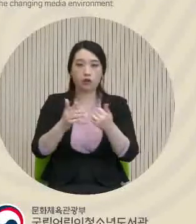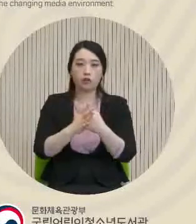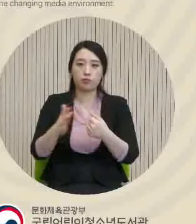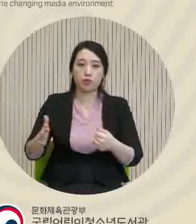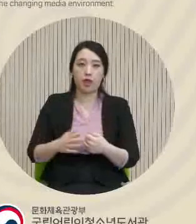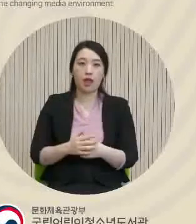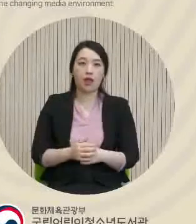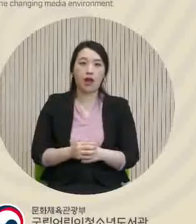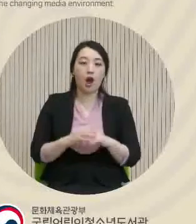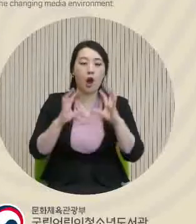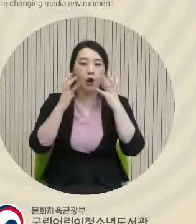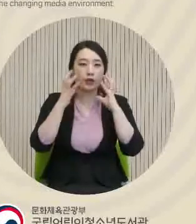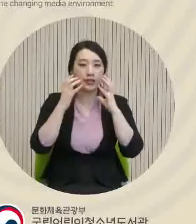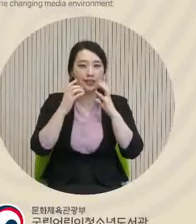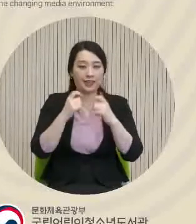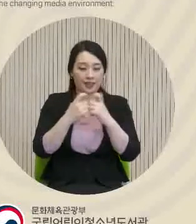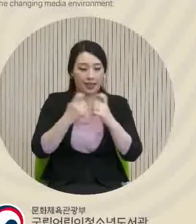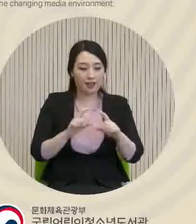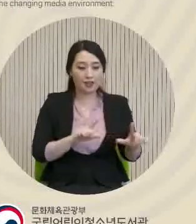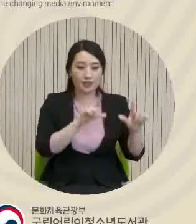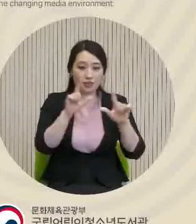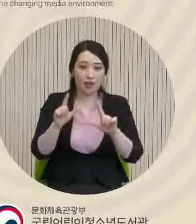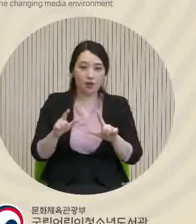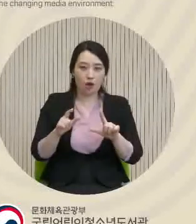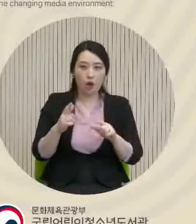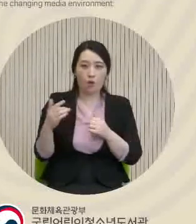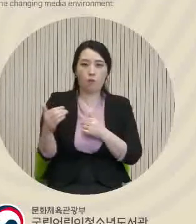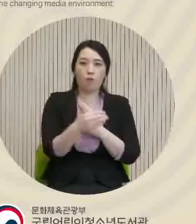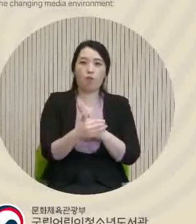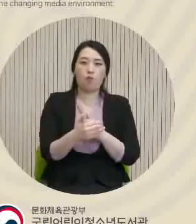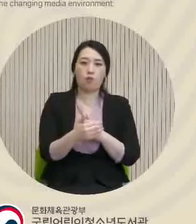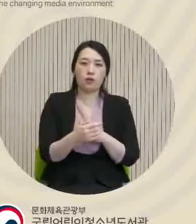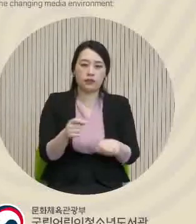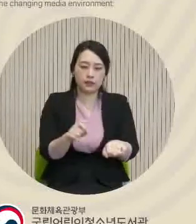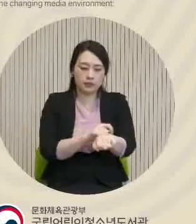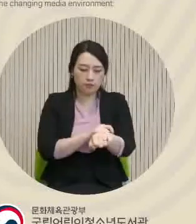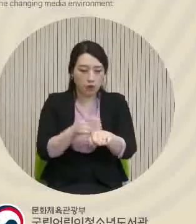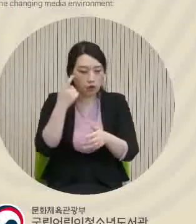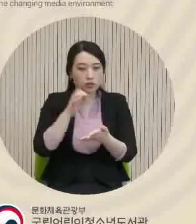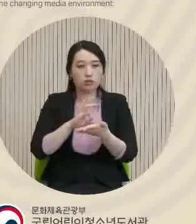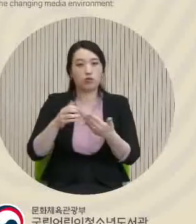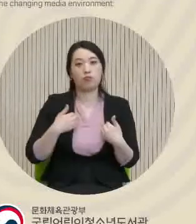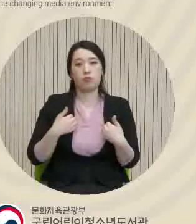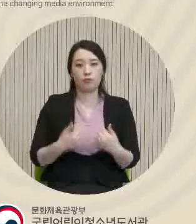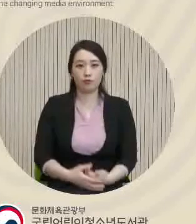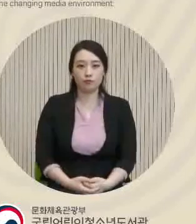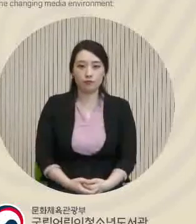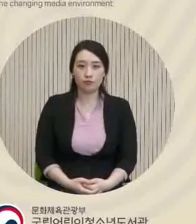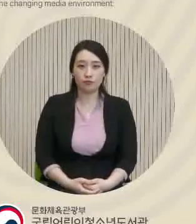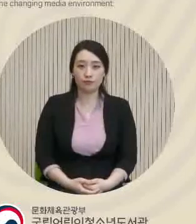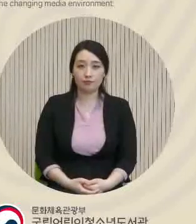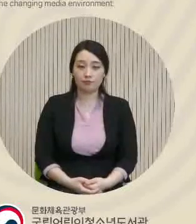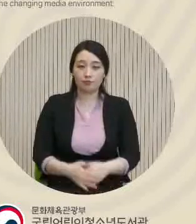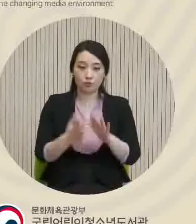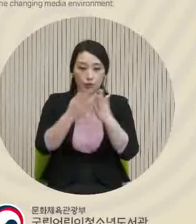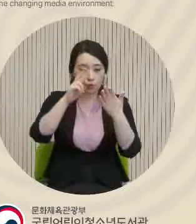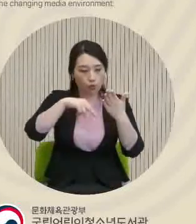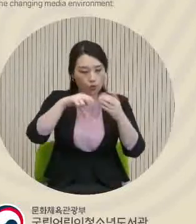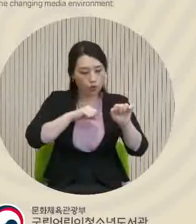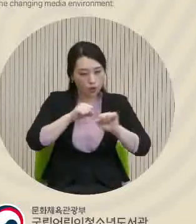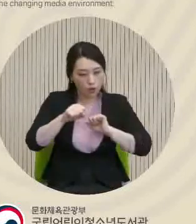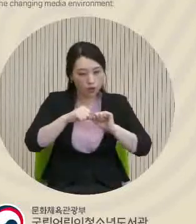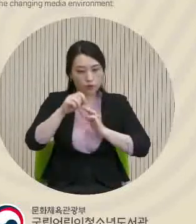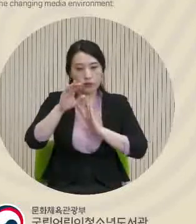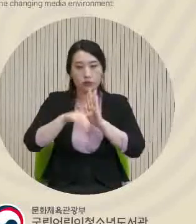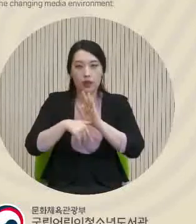from parents and children as well. And the podcast and the Instagram should be used